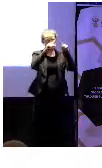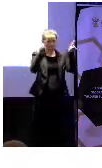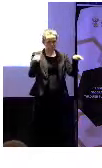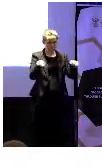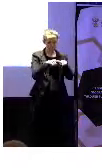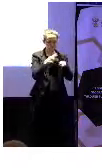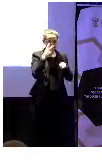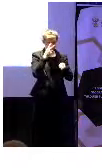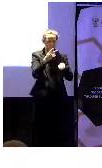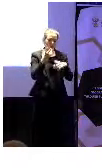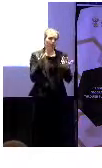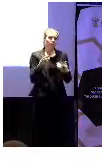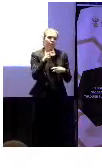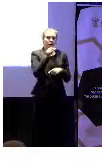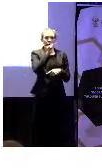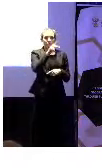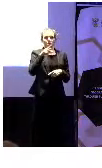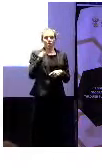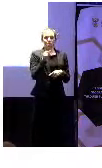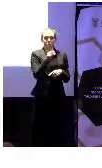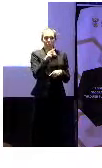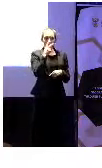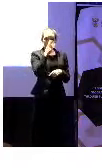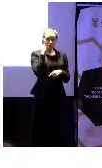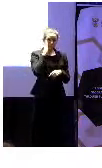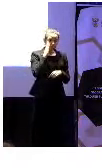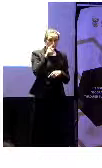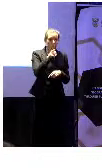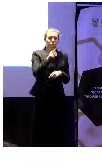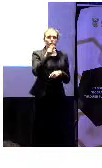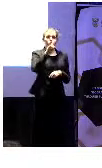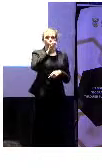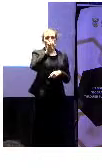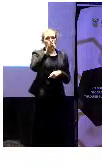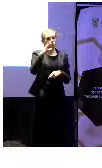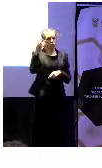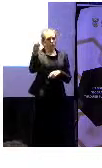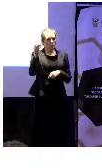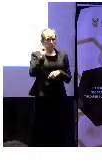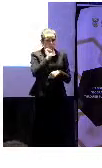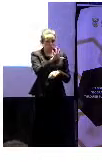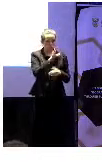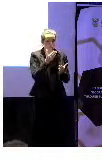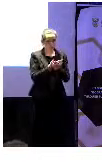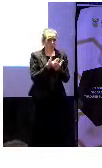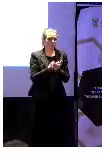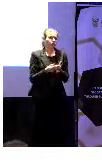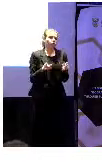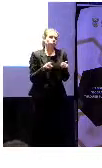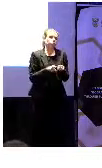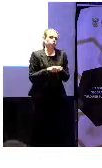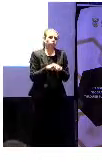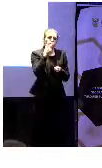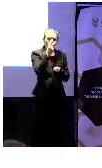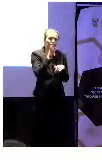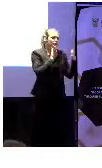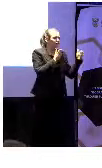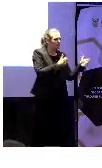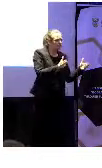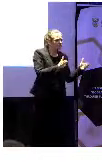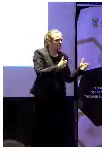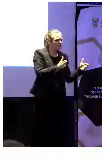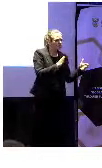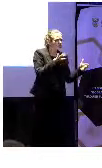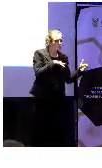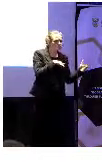that application, what will happen is you'll be able to enter your reference number, and then you see at which stage is your application. Is it